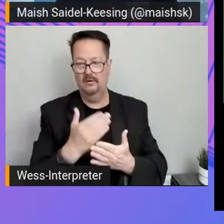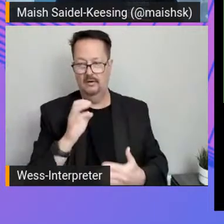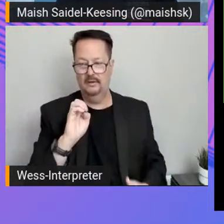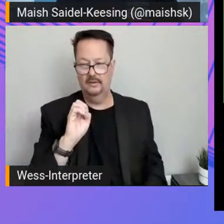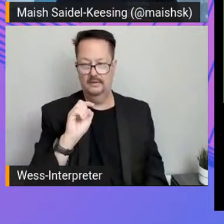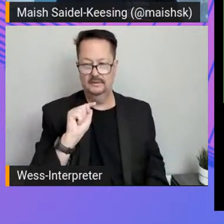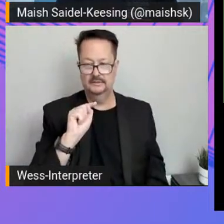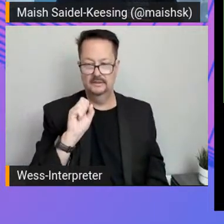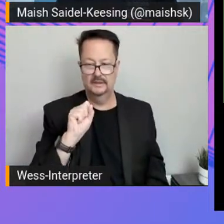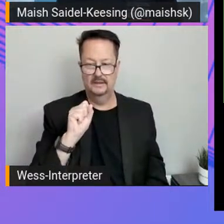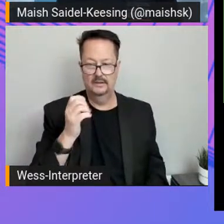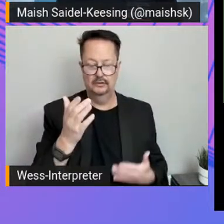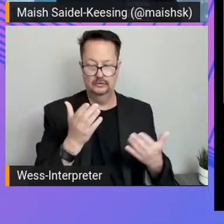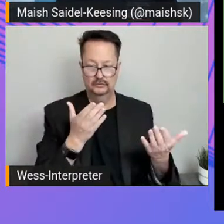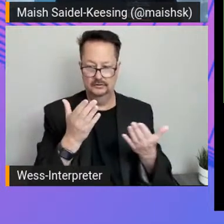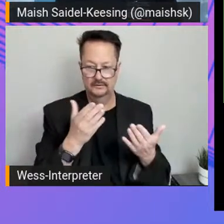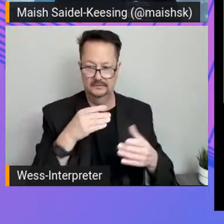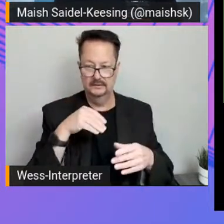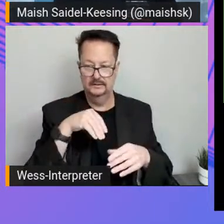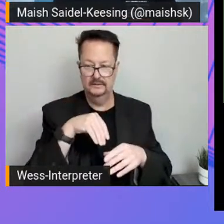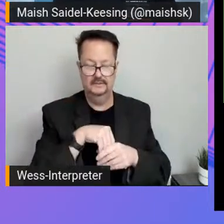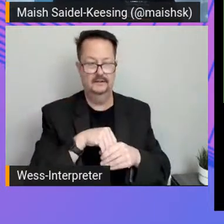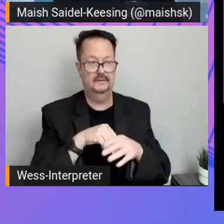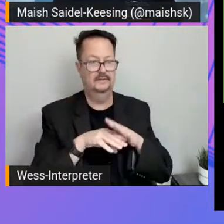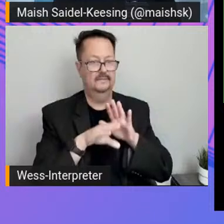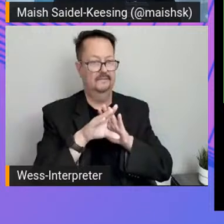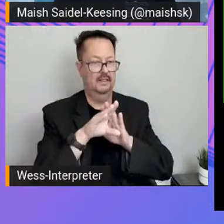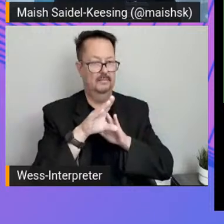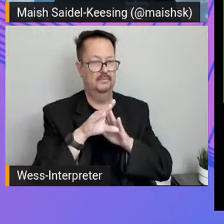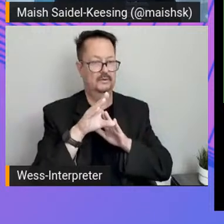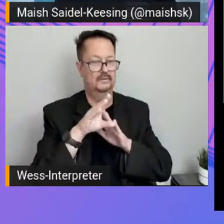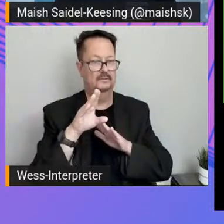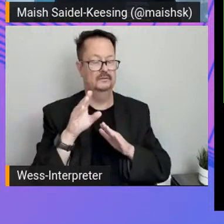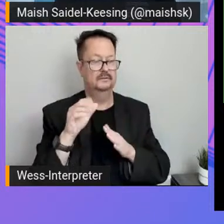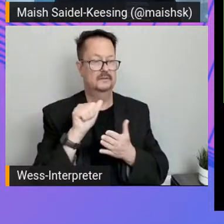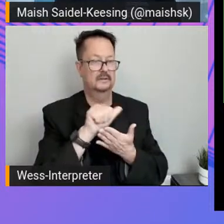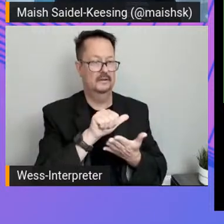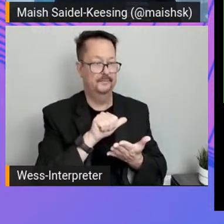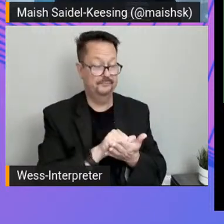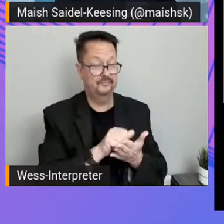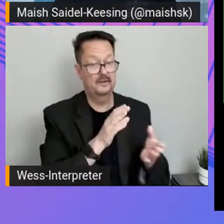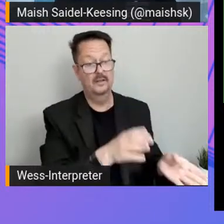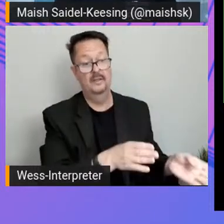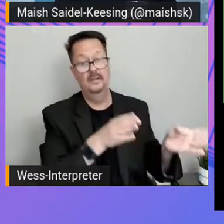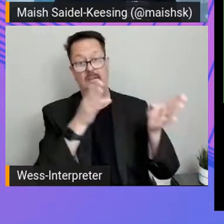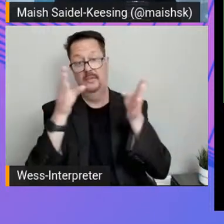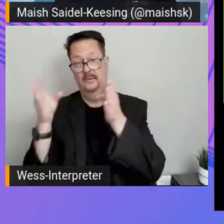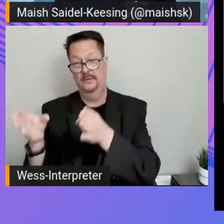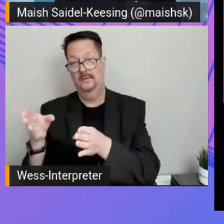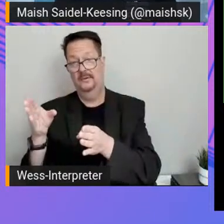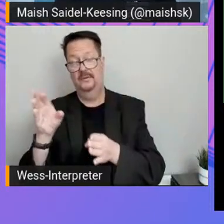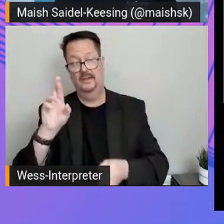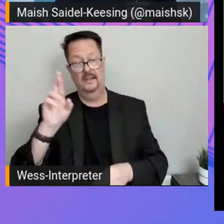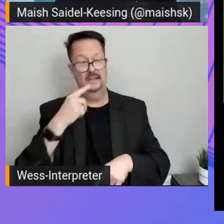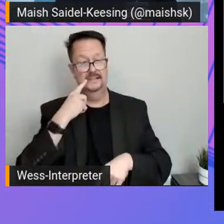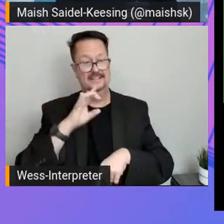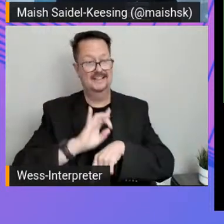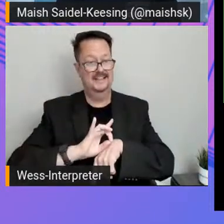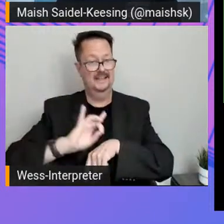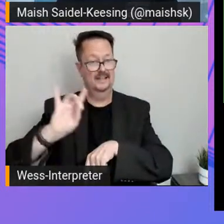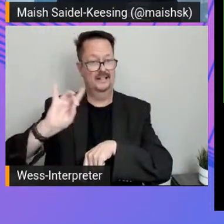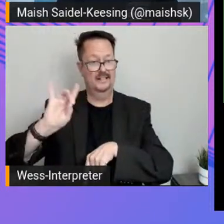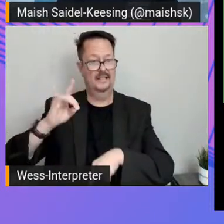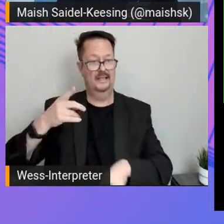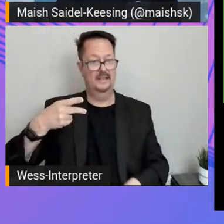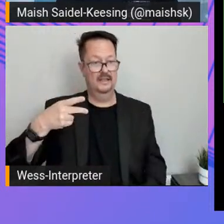running in a developer's accounts. And then the policy on the right says 8 o'clock Pacific,